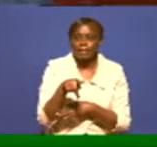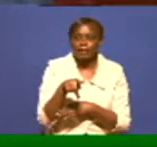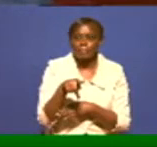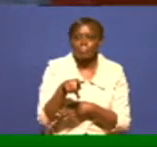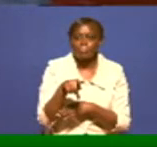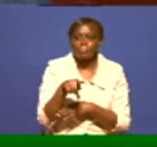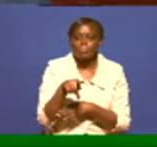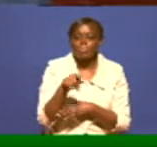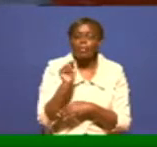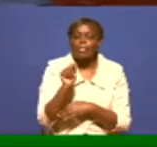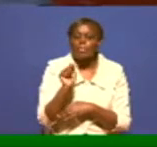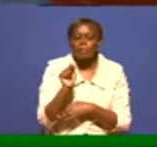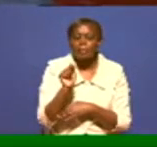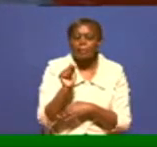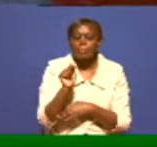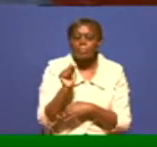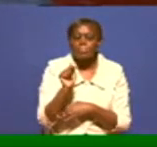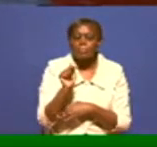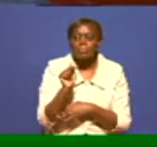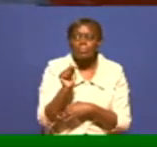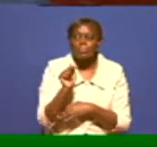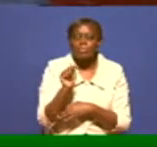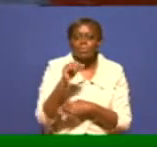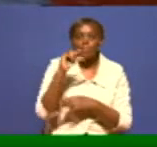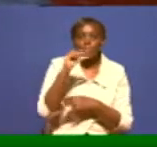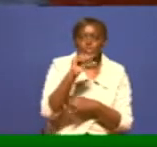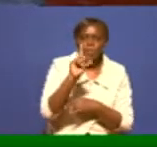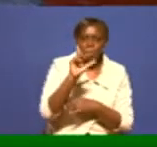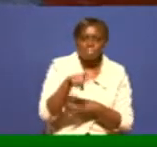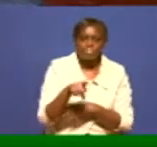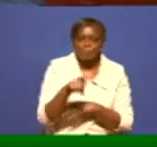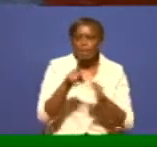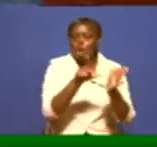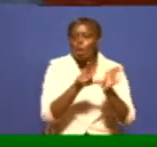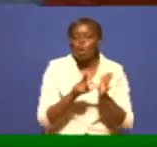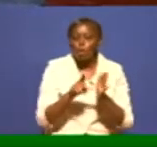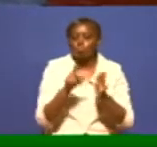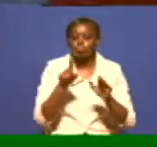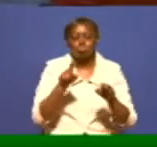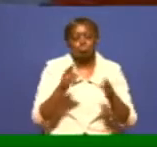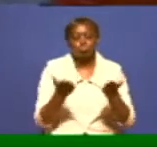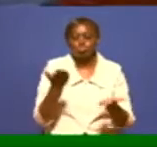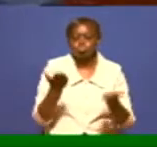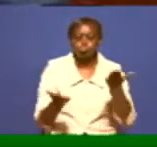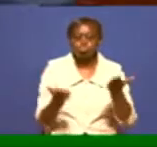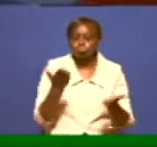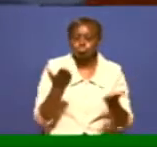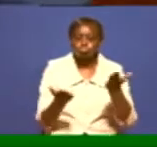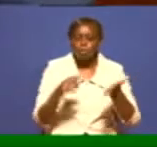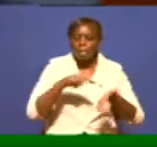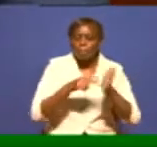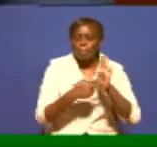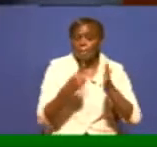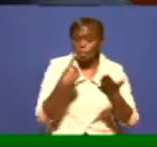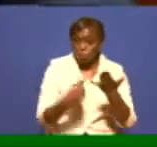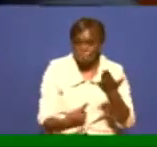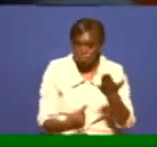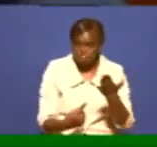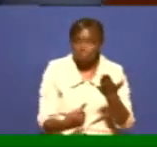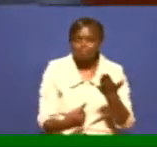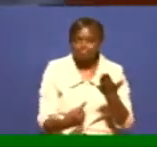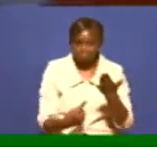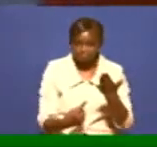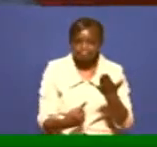being the GDP public debt ratio. What that means, Honorable Speaker, is